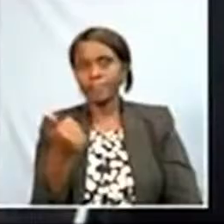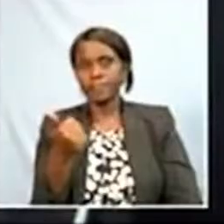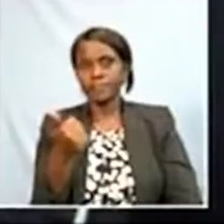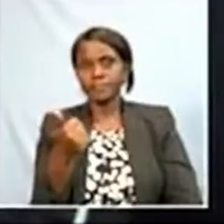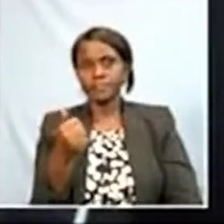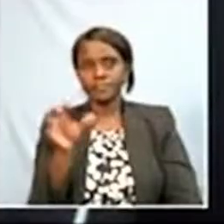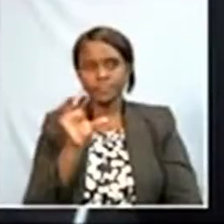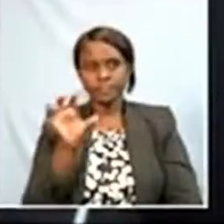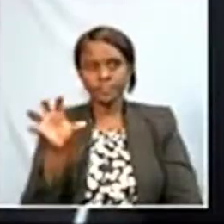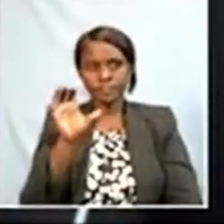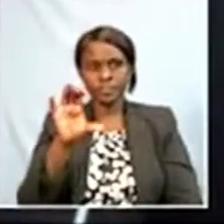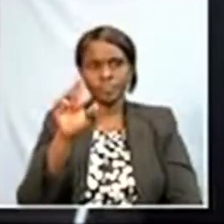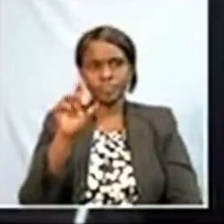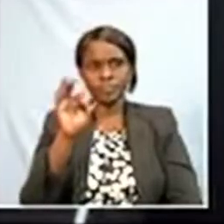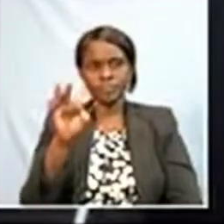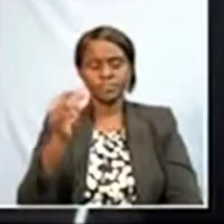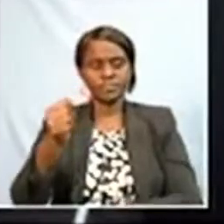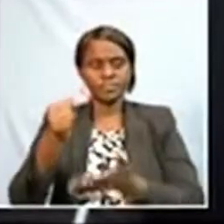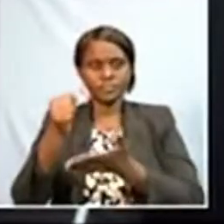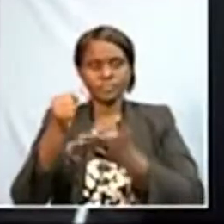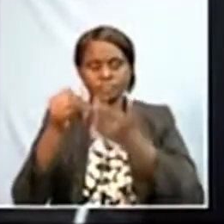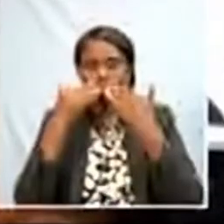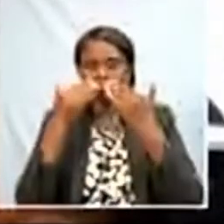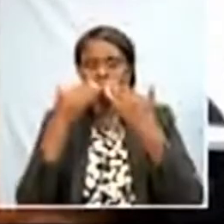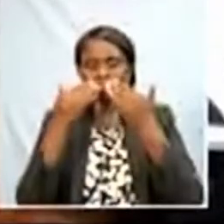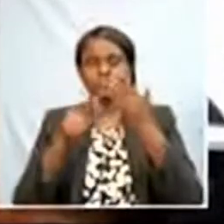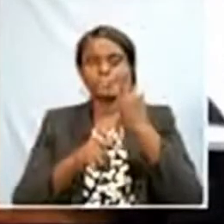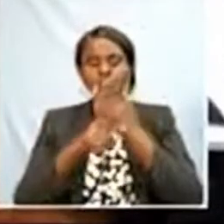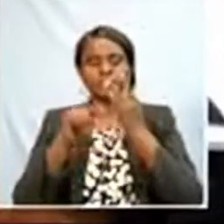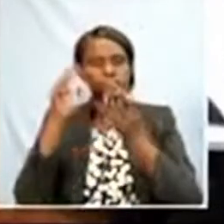sector of the CDF budgeting? Thank you. Thank you. Town Clerk.